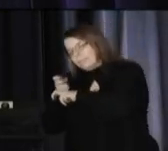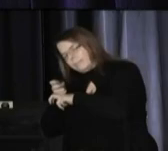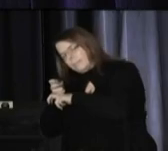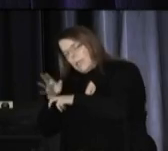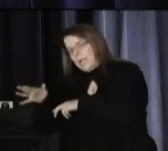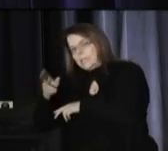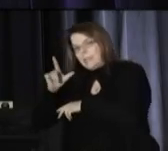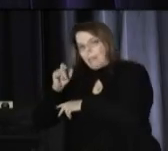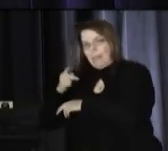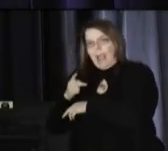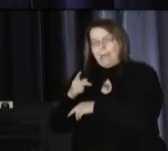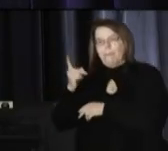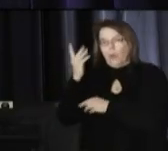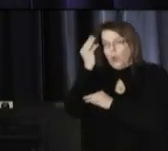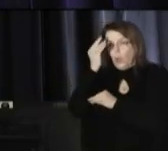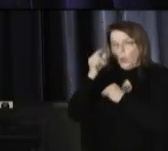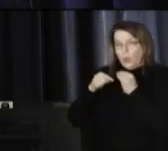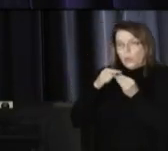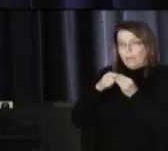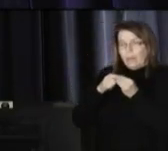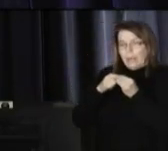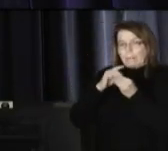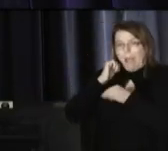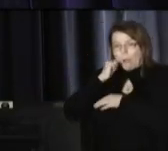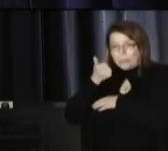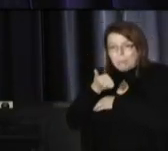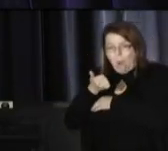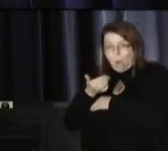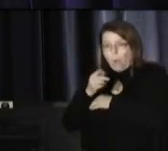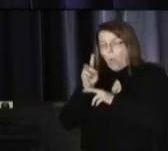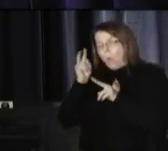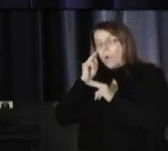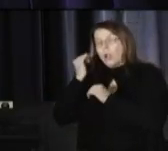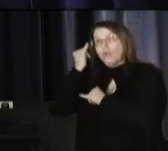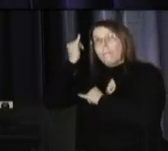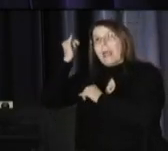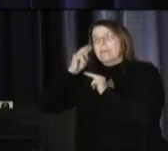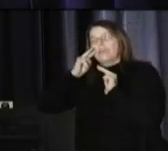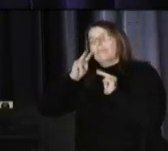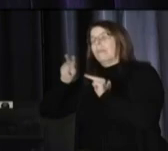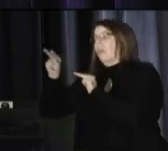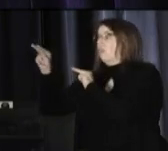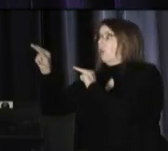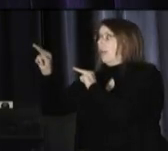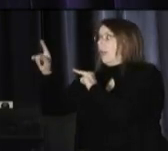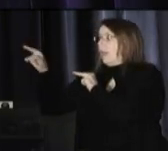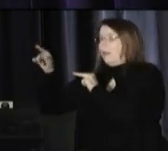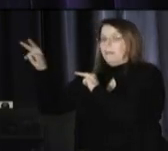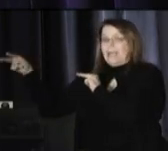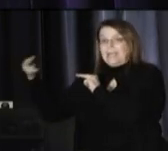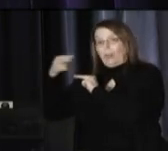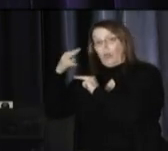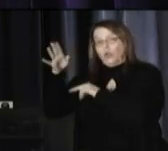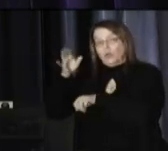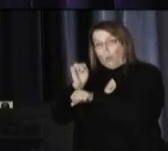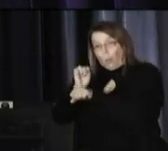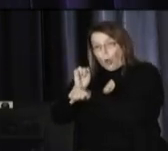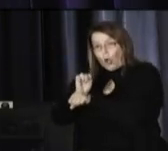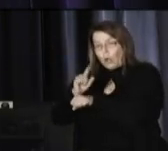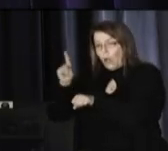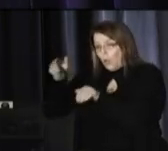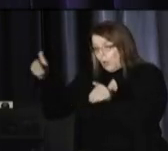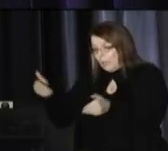about your art show opening tomorrow. You imagine looking at him from across the gallery floor as he looks at your work, introducing him